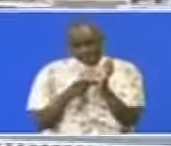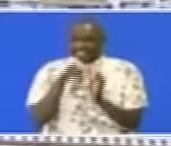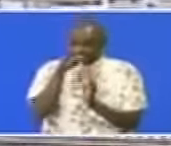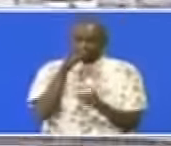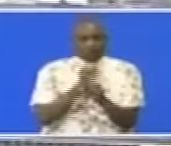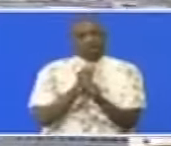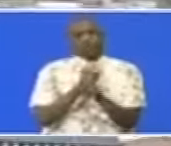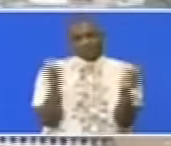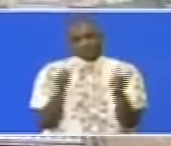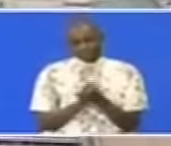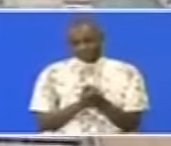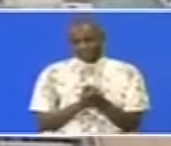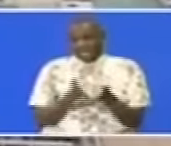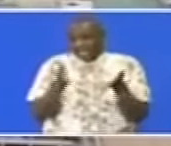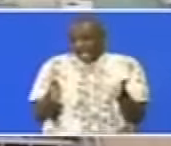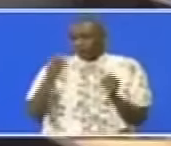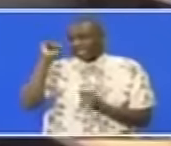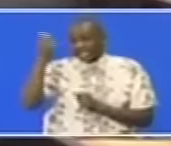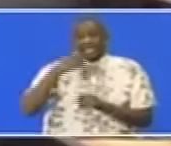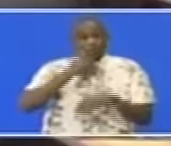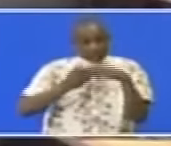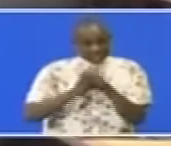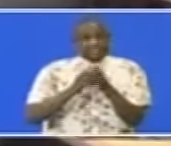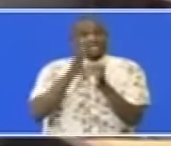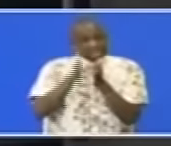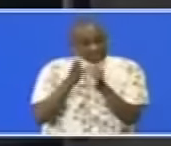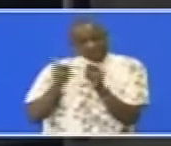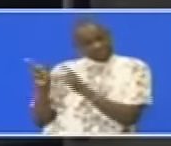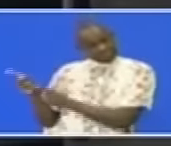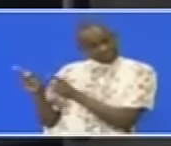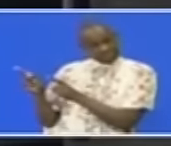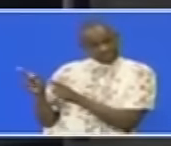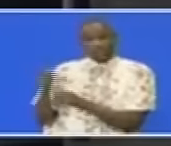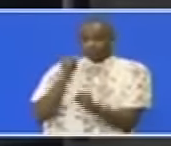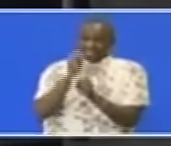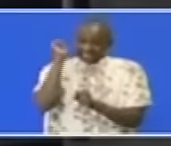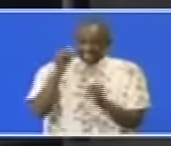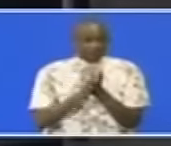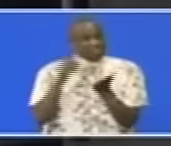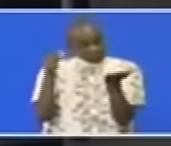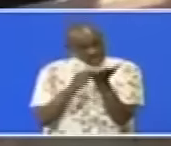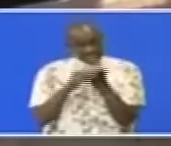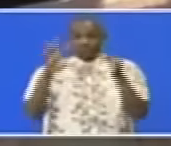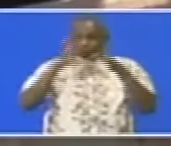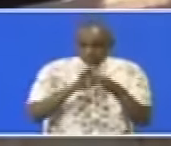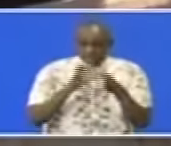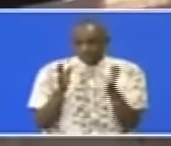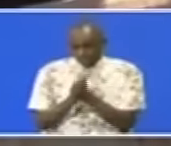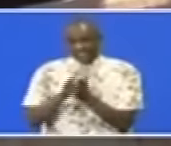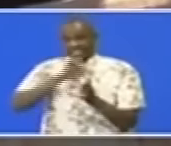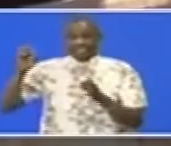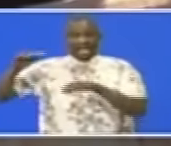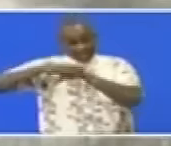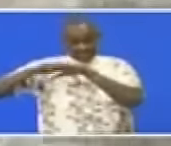on. So far, Kenya is constructing the standard gauge railway line linking Kenya and Uganda, as well as the Greater and Eastern